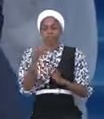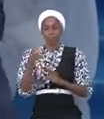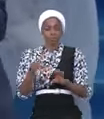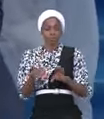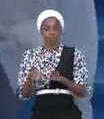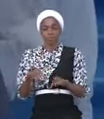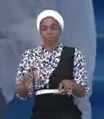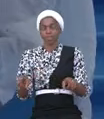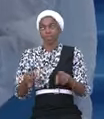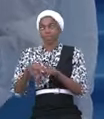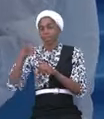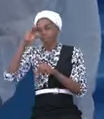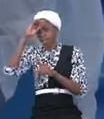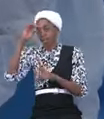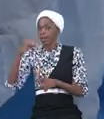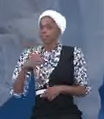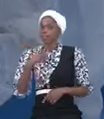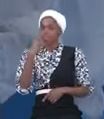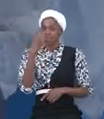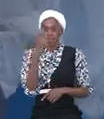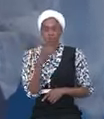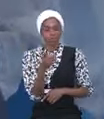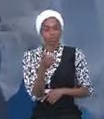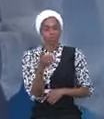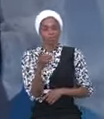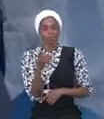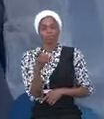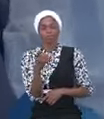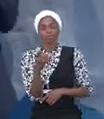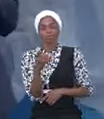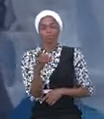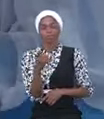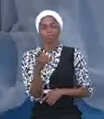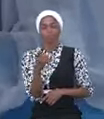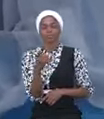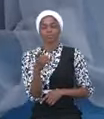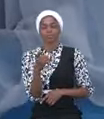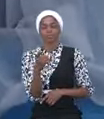If you do as he bids you,